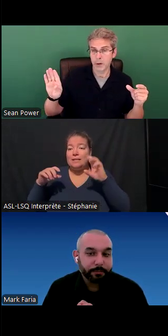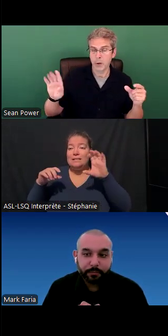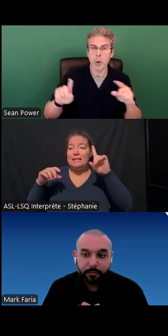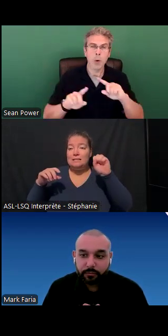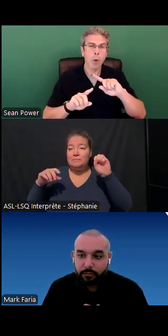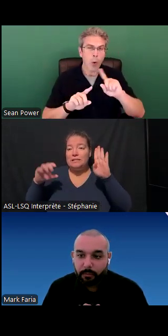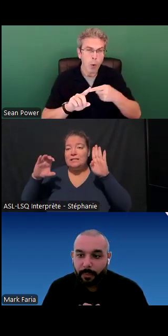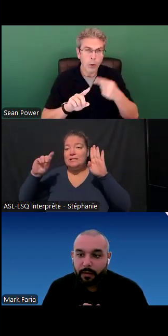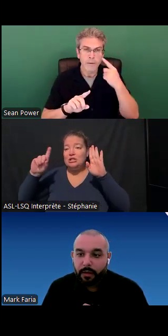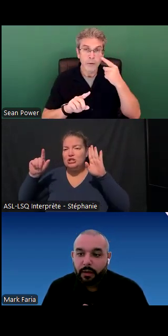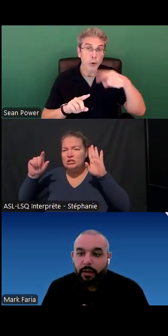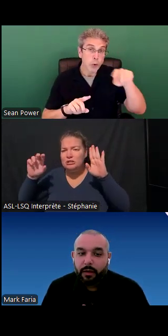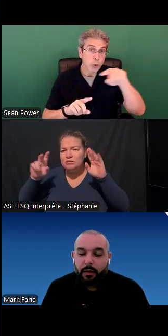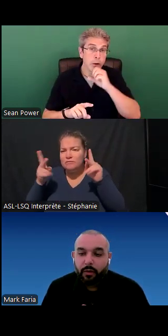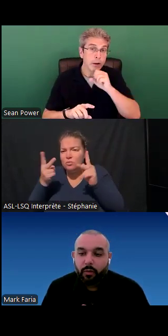younger.